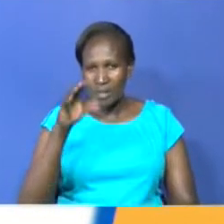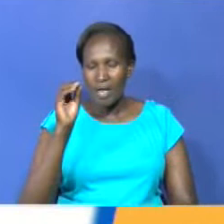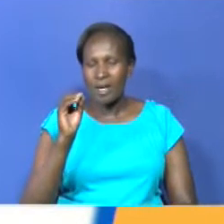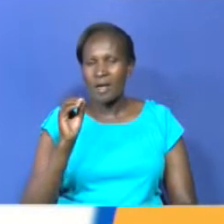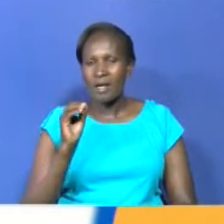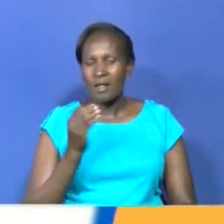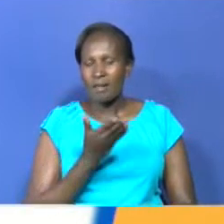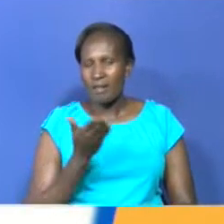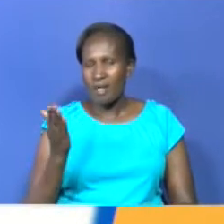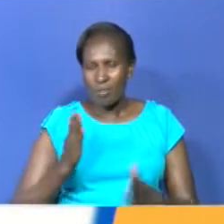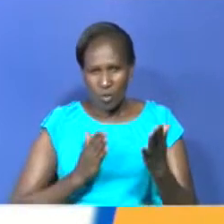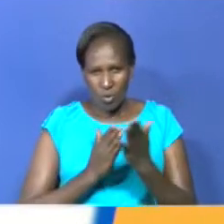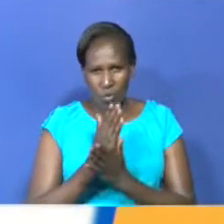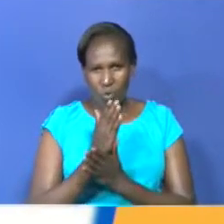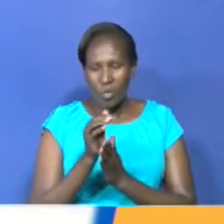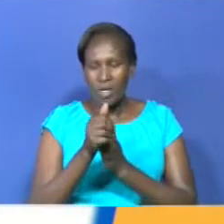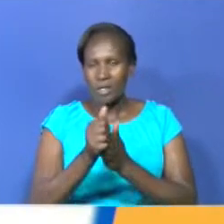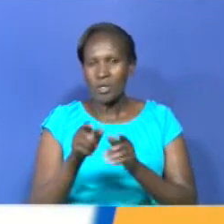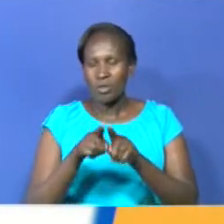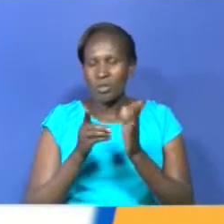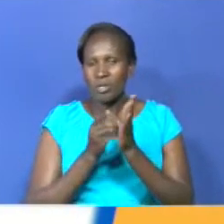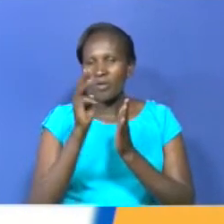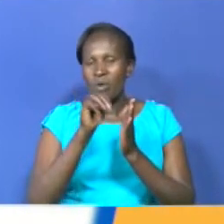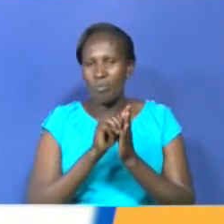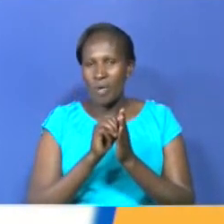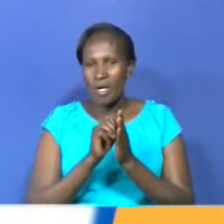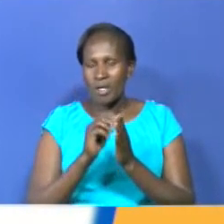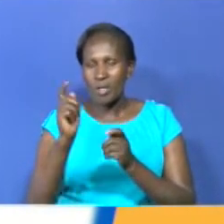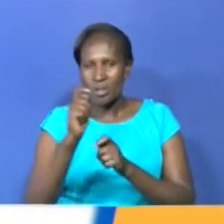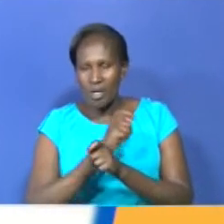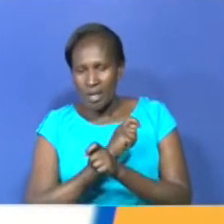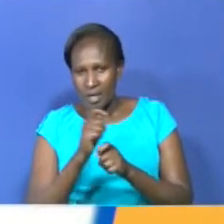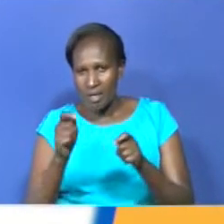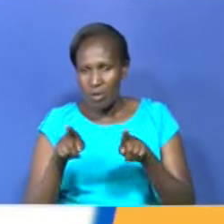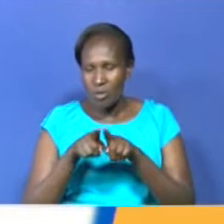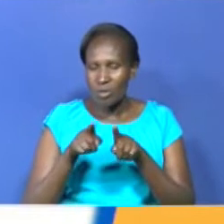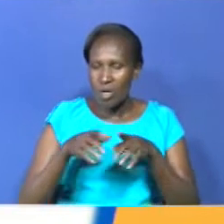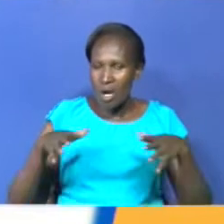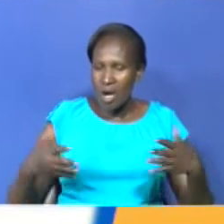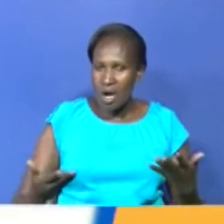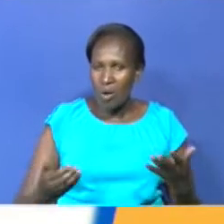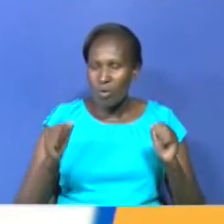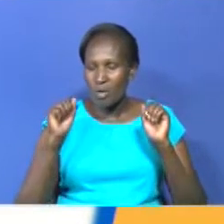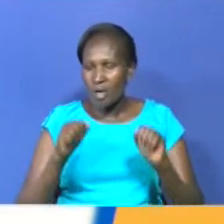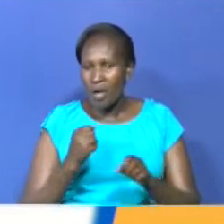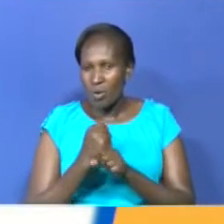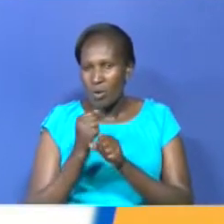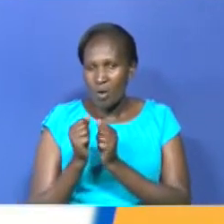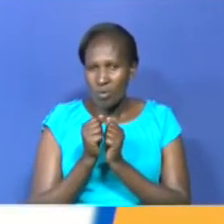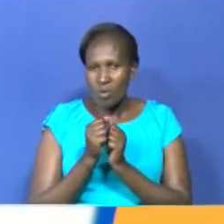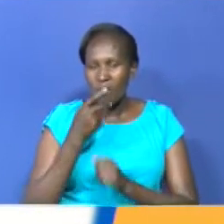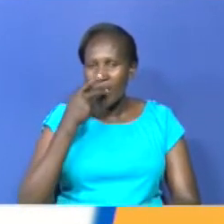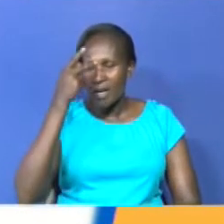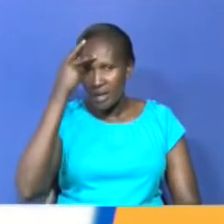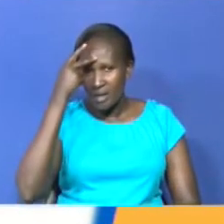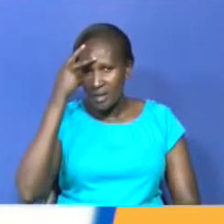we also take them through leadership and development courses on how they can be effective leaders and how best can they work with the parents.